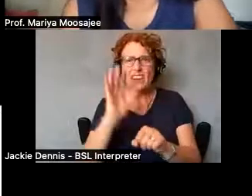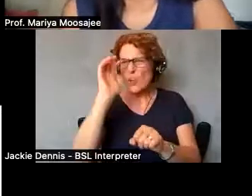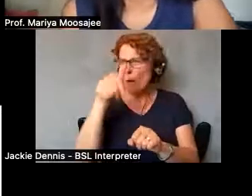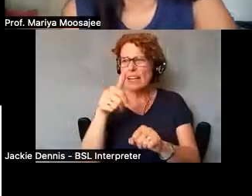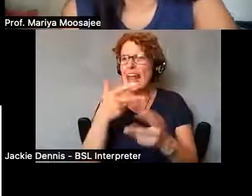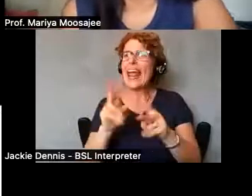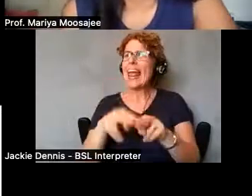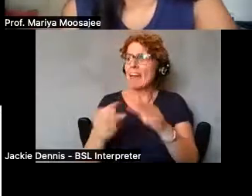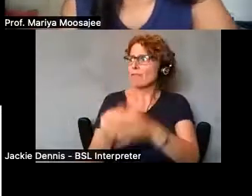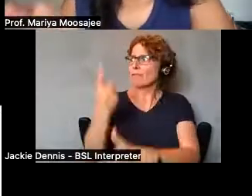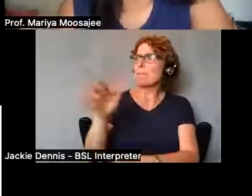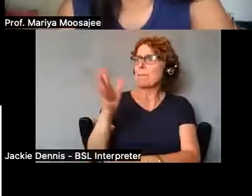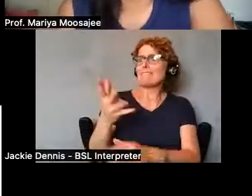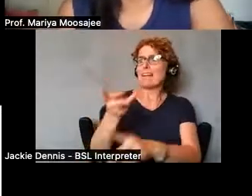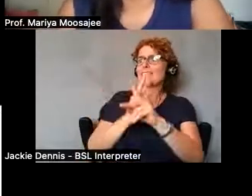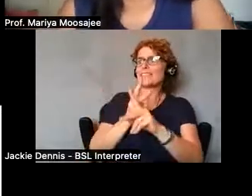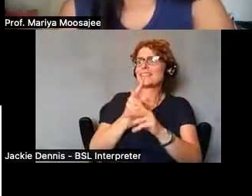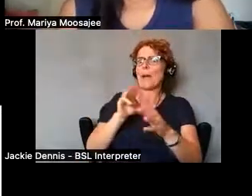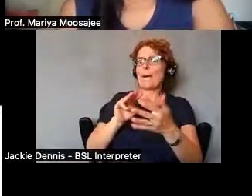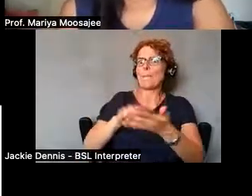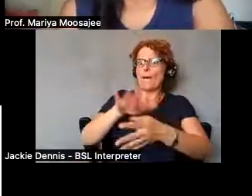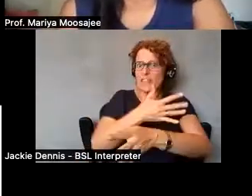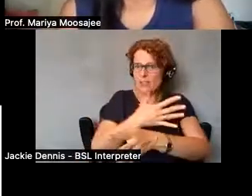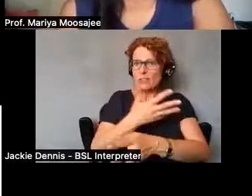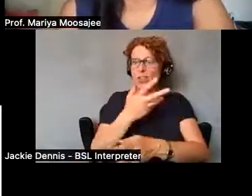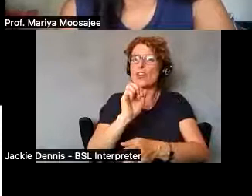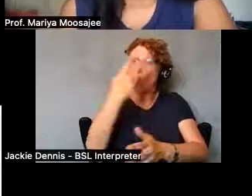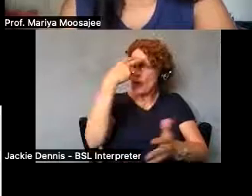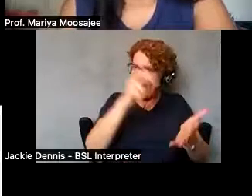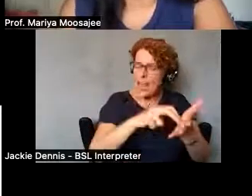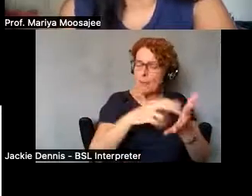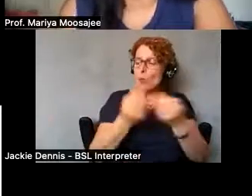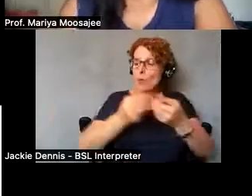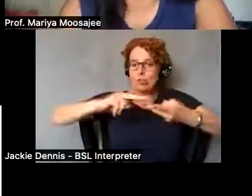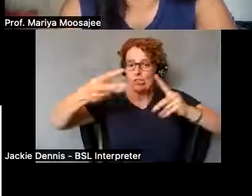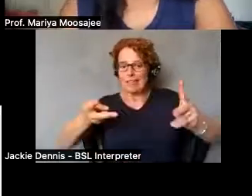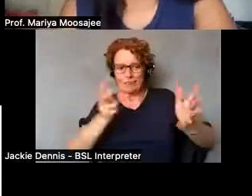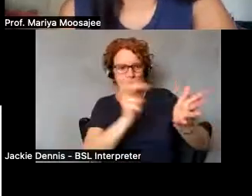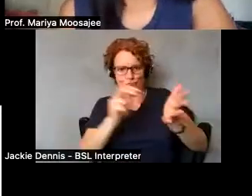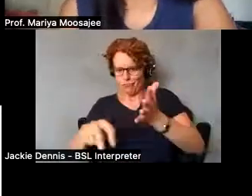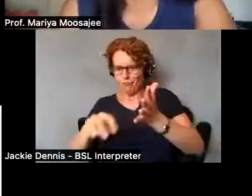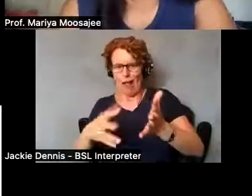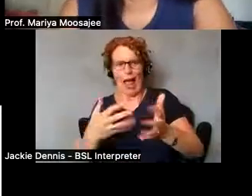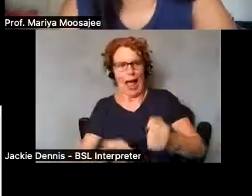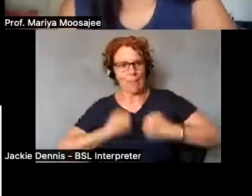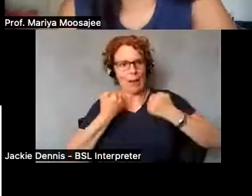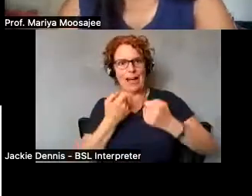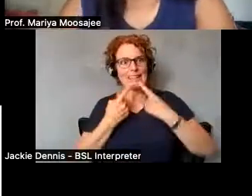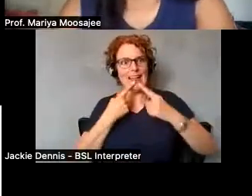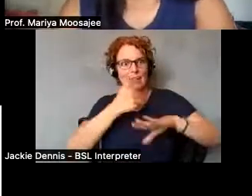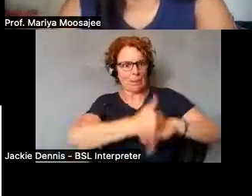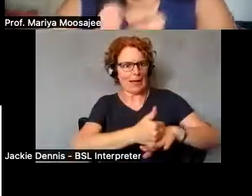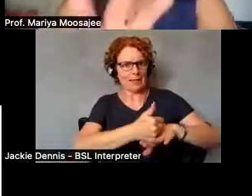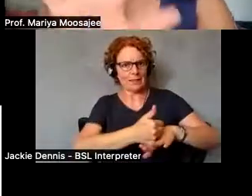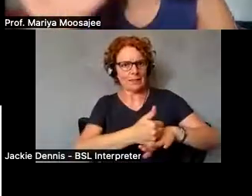Moorfields, your name and your gene is recorded on our database. So I will already have searched you, looked